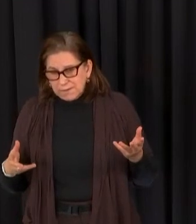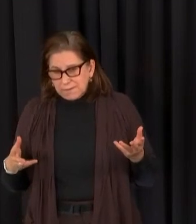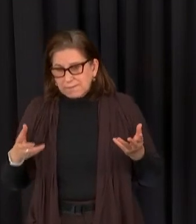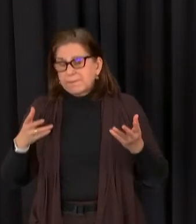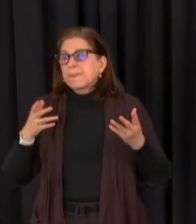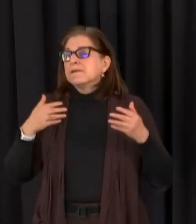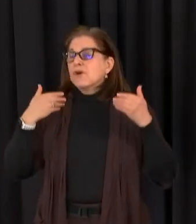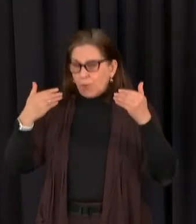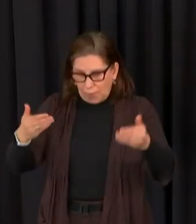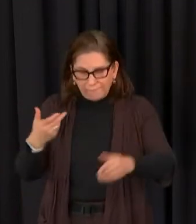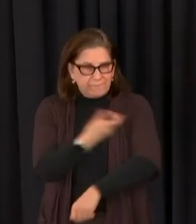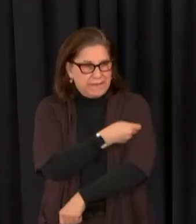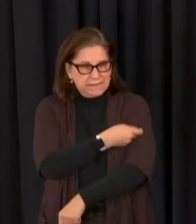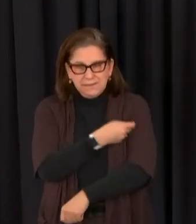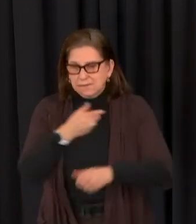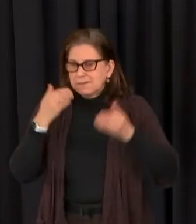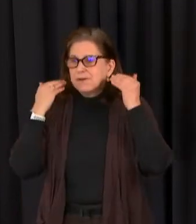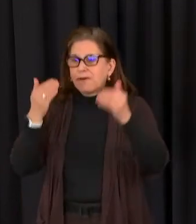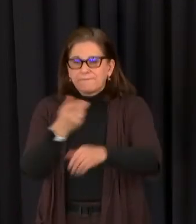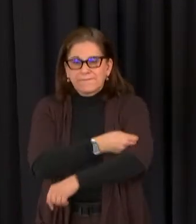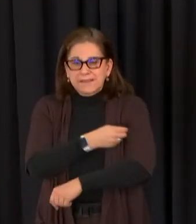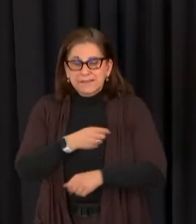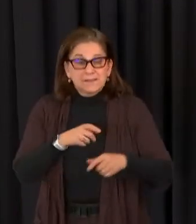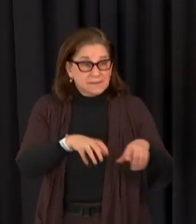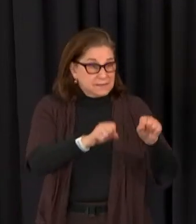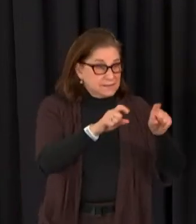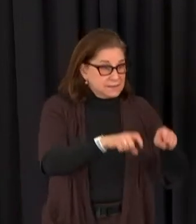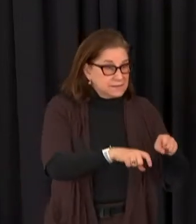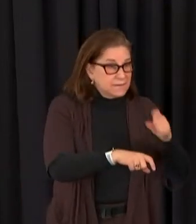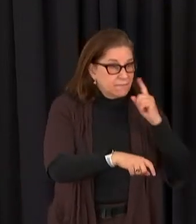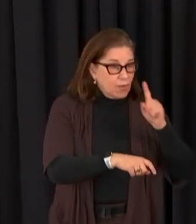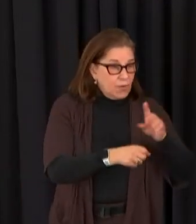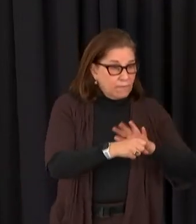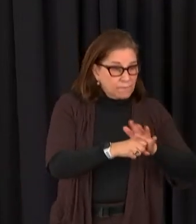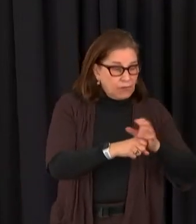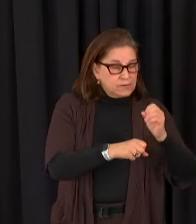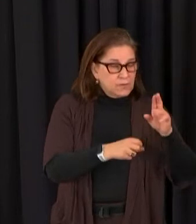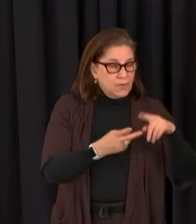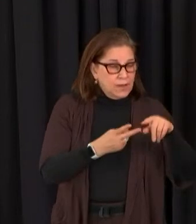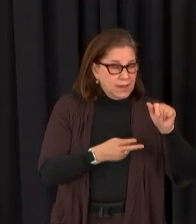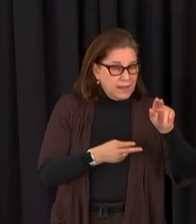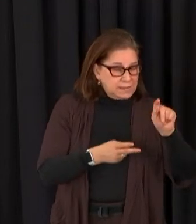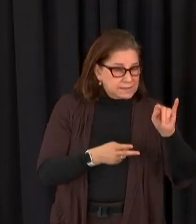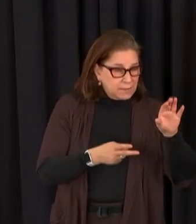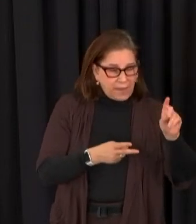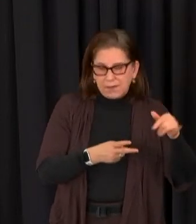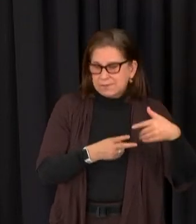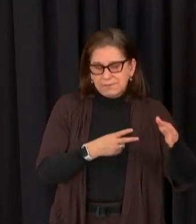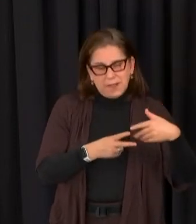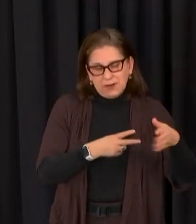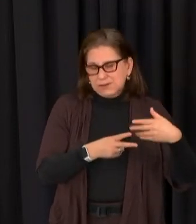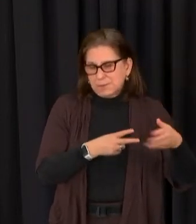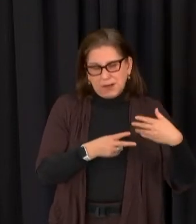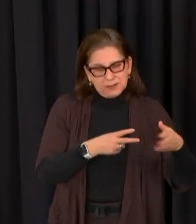get vaccinated for COVID-19, regardless of their history of having COVID-19 or not.